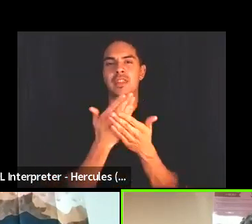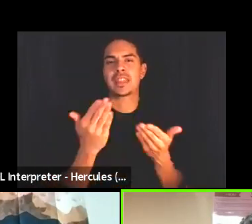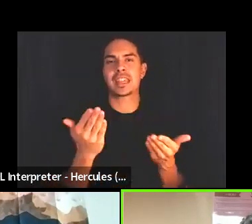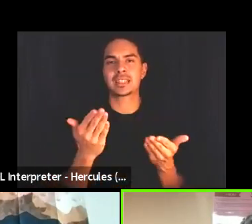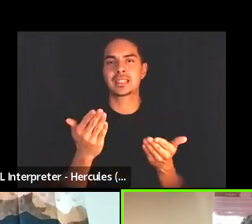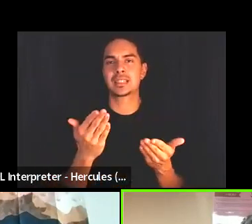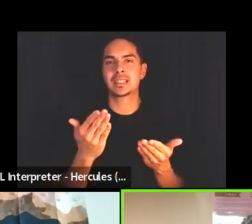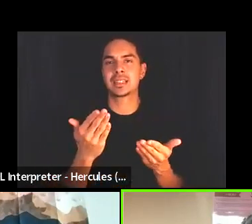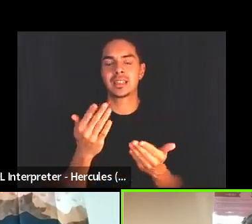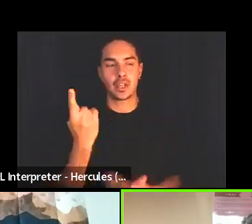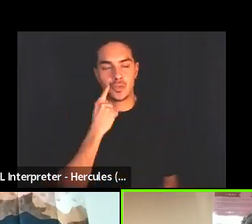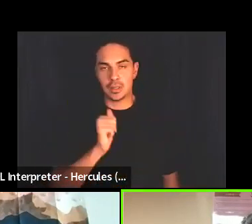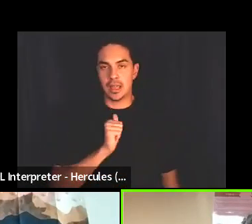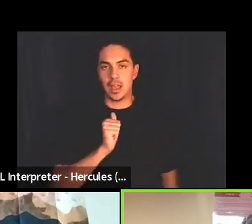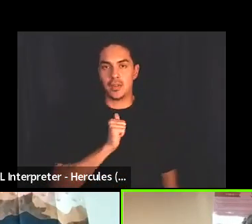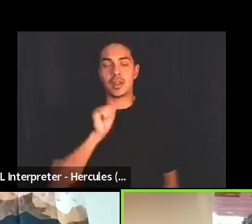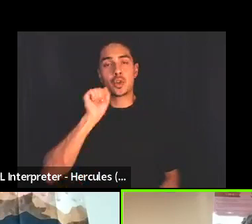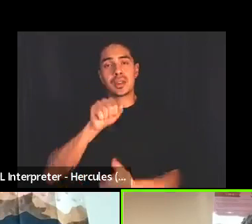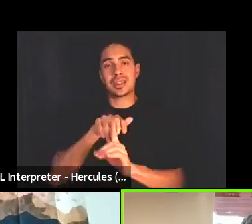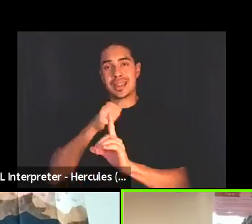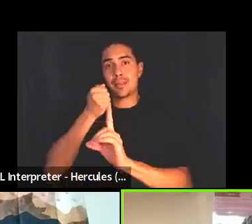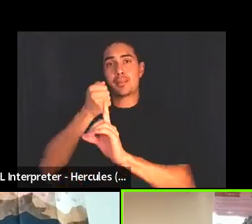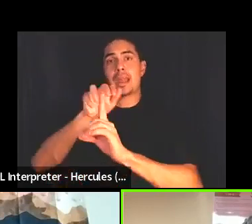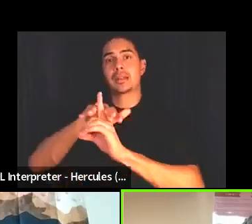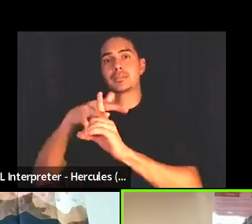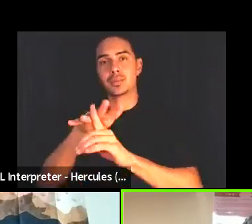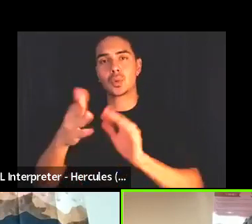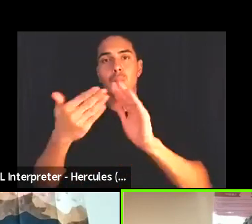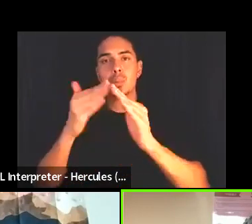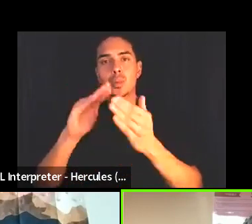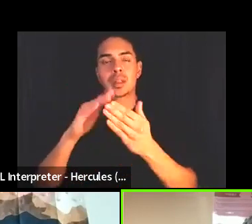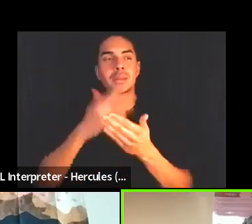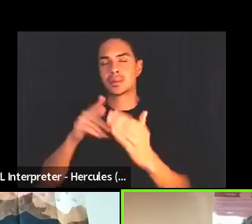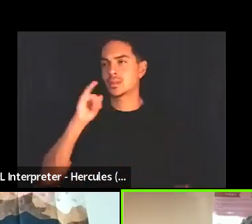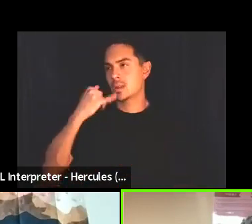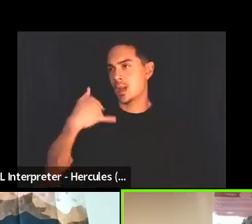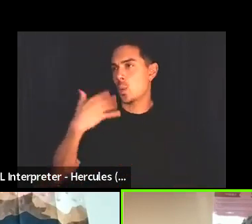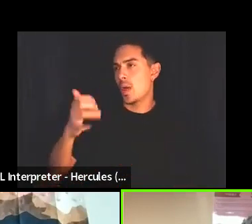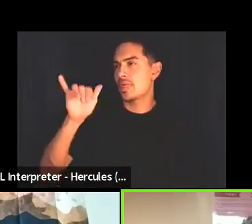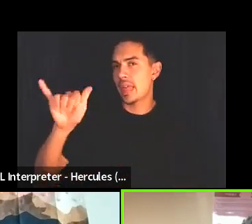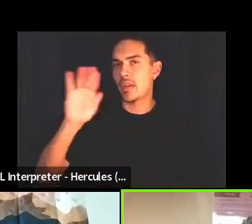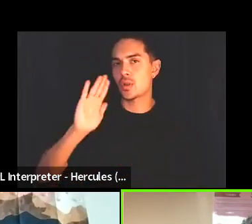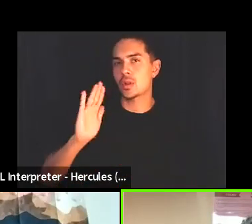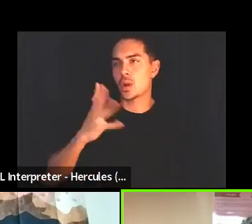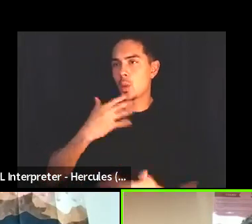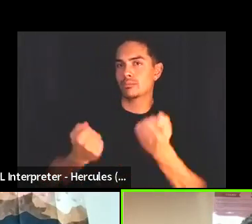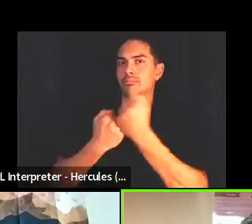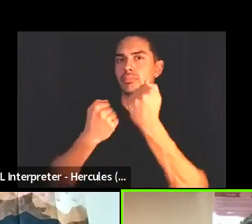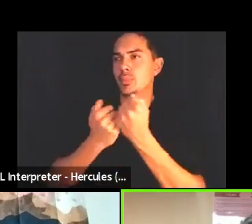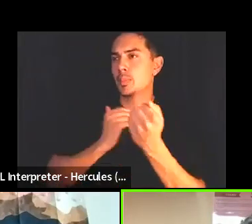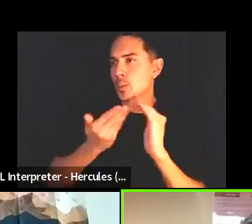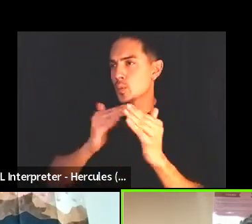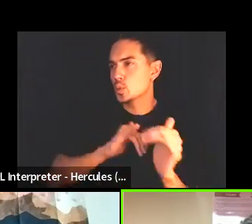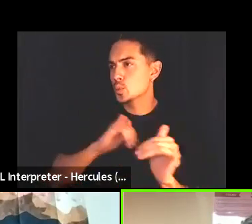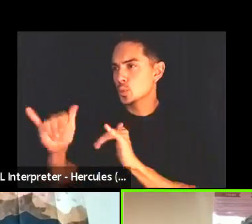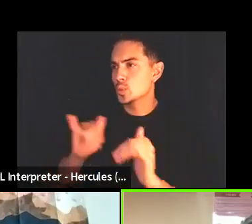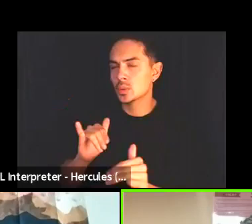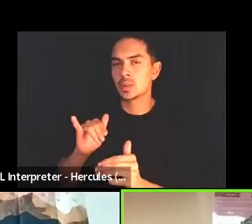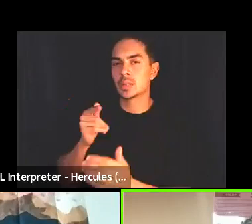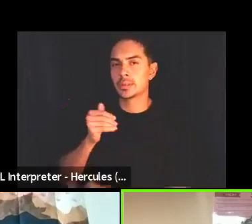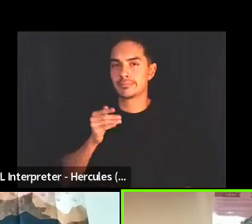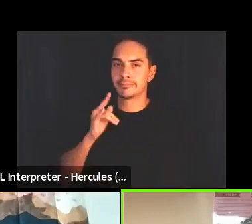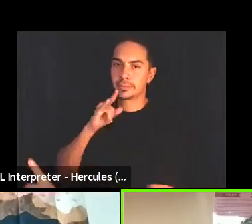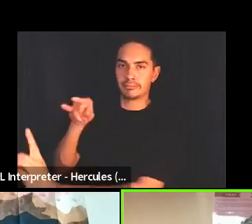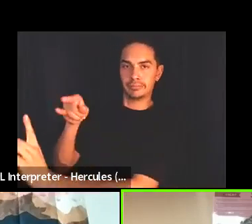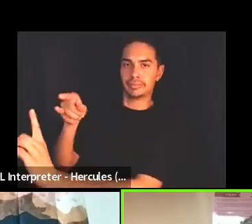or to yourself. And so I often think about that being a good relative is sharing your wealth. That's always something that we've